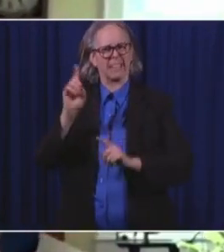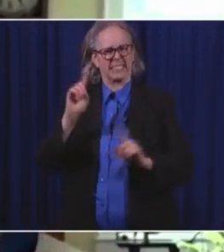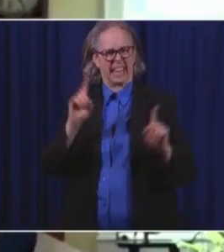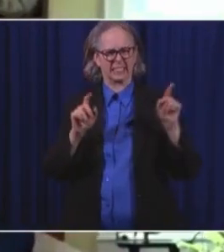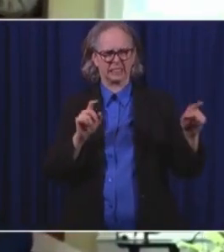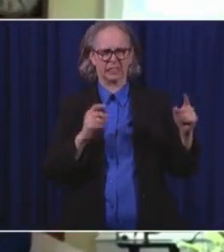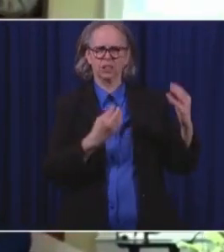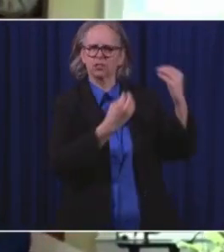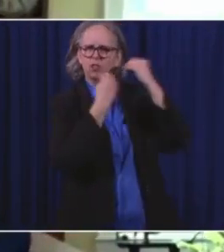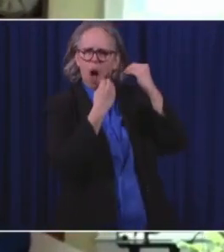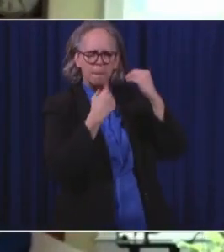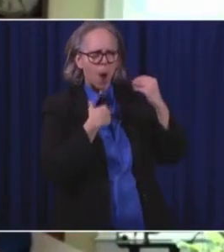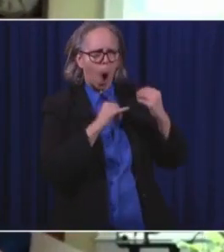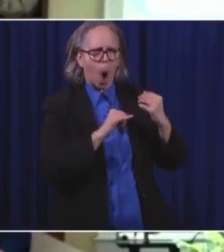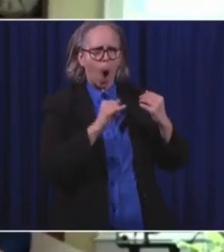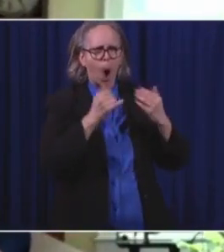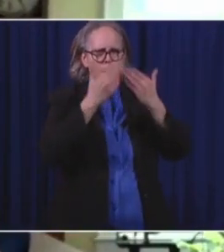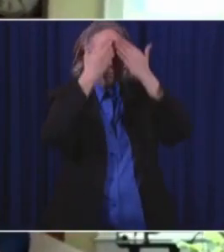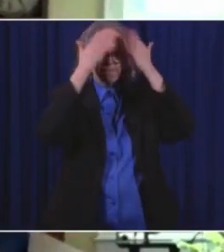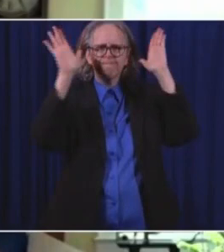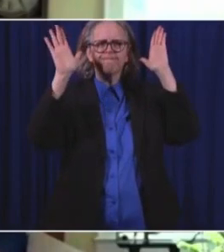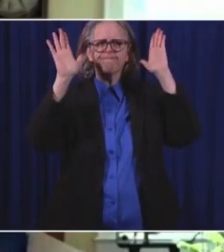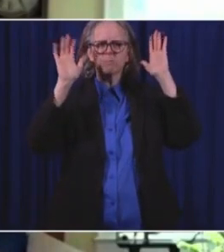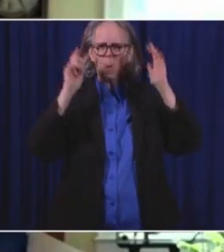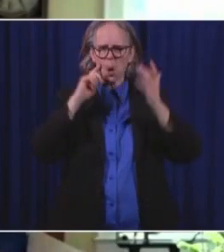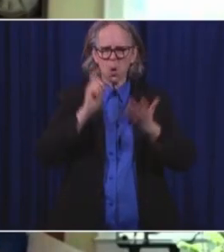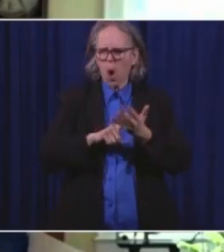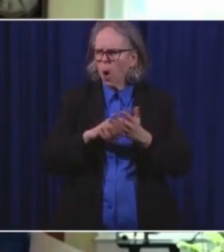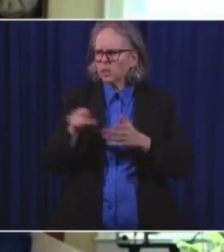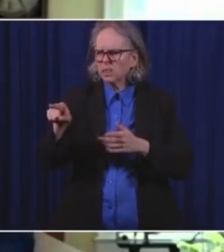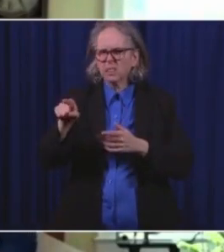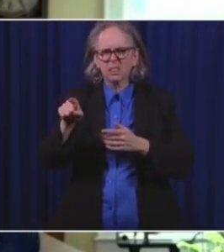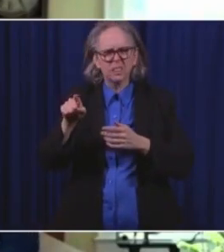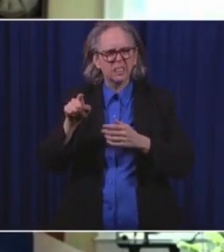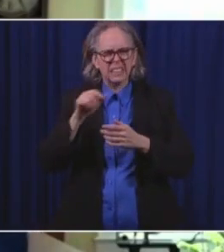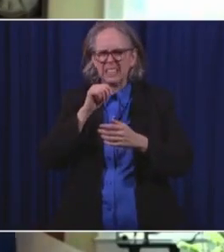During the pandemic, it certainly is, it continues to be a challenge. Fran?